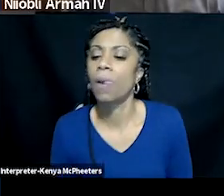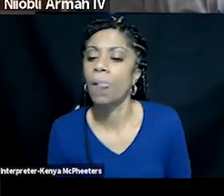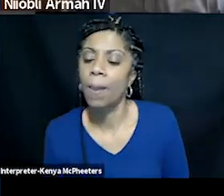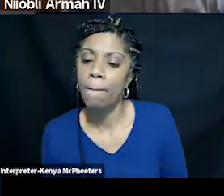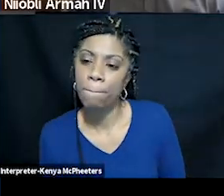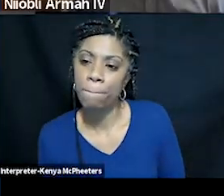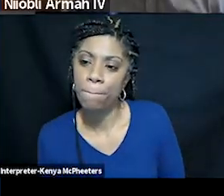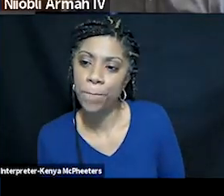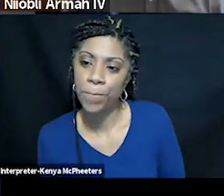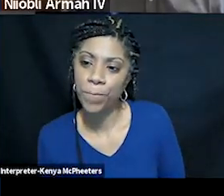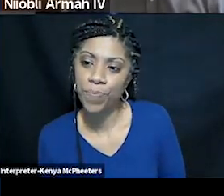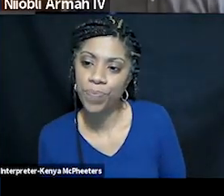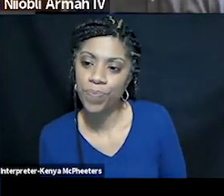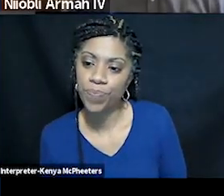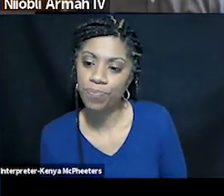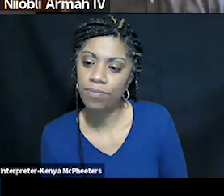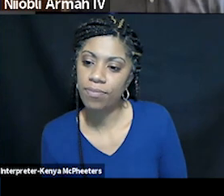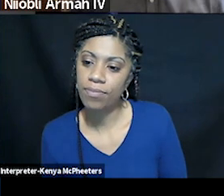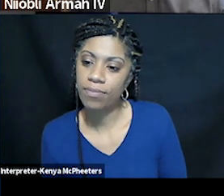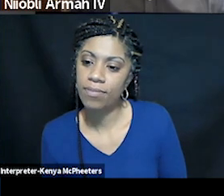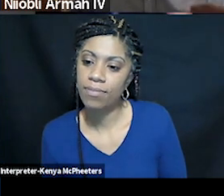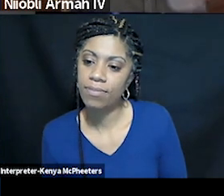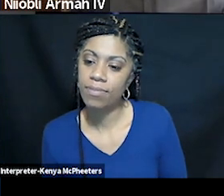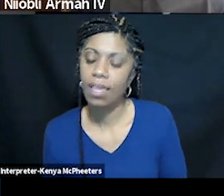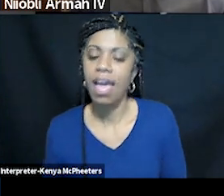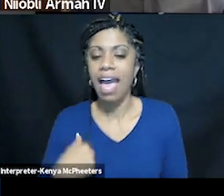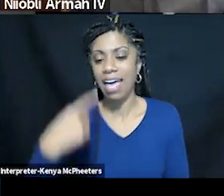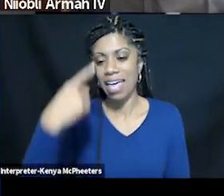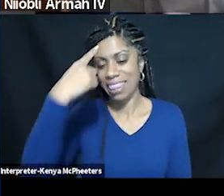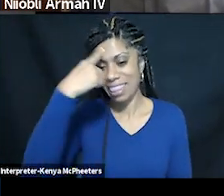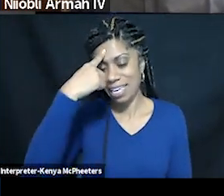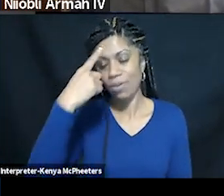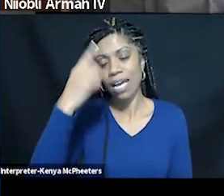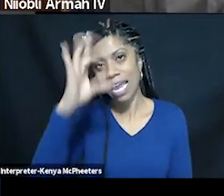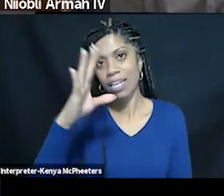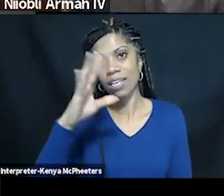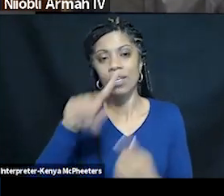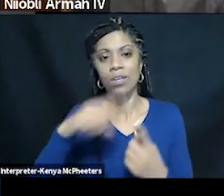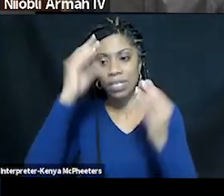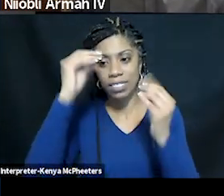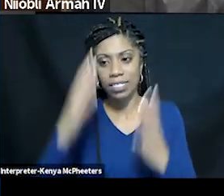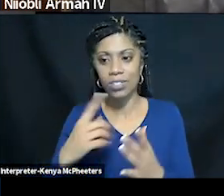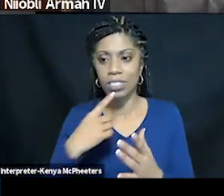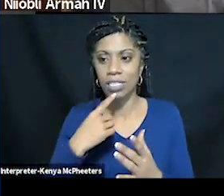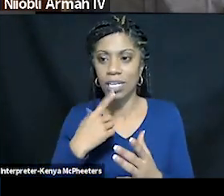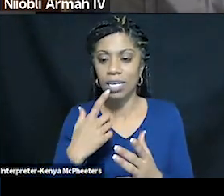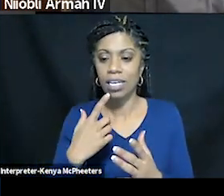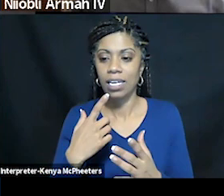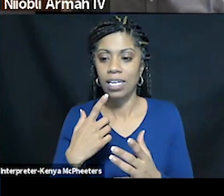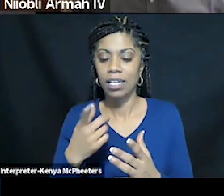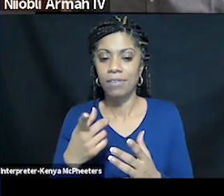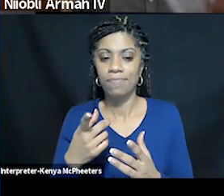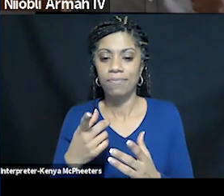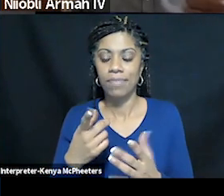think I couldn't stand when teachers used to tell me this, but I think the answer to your question was in your question. You do exactly